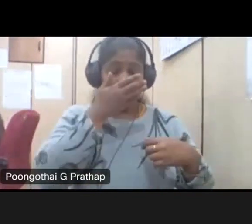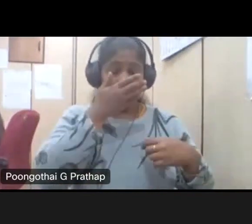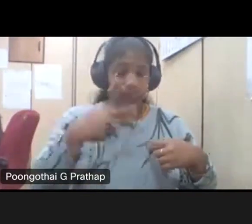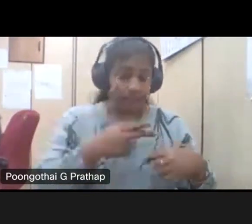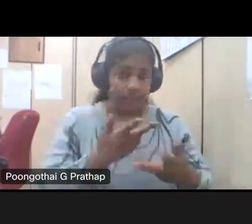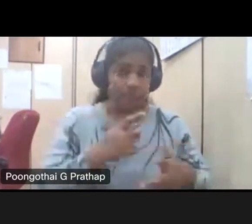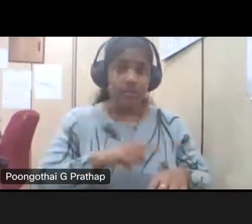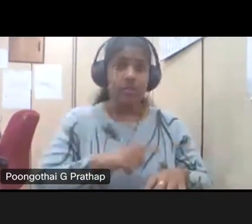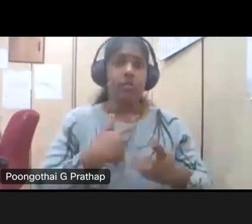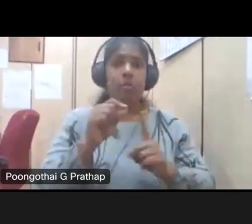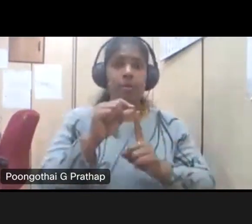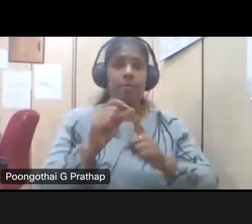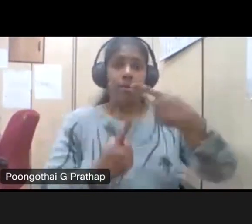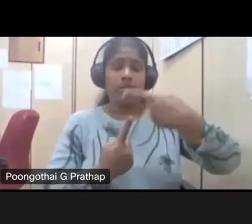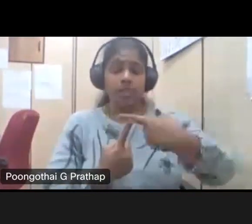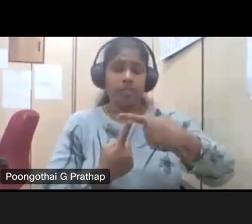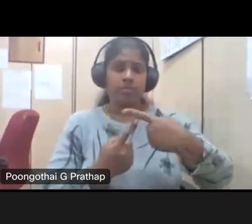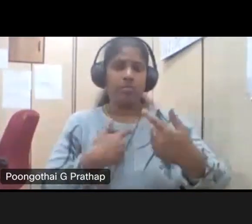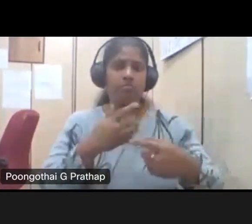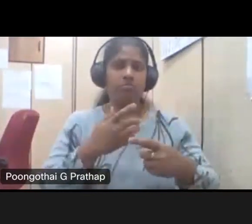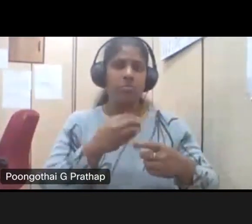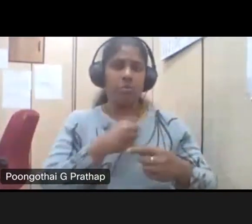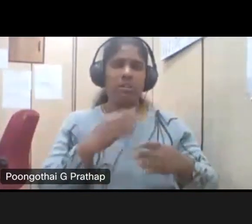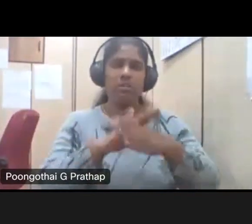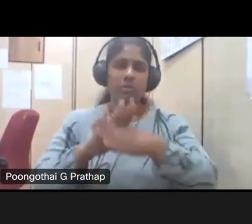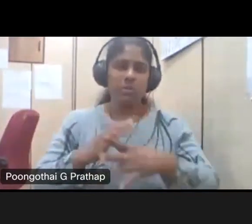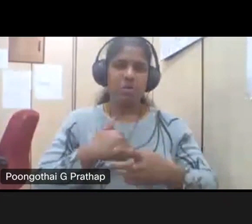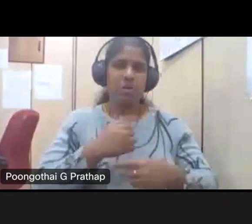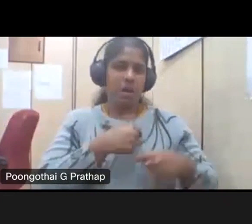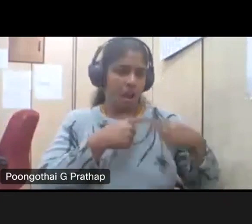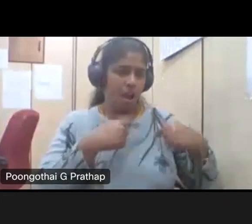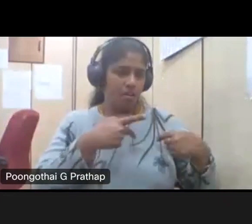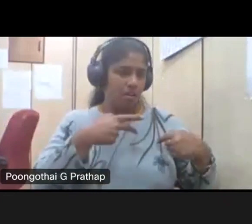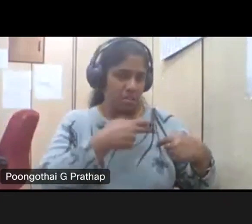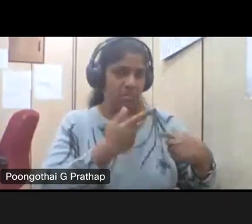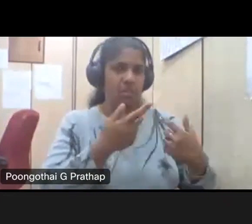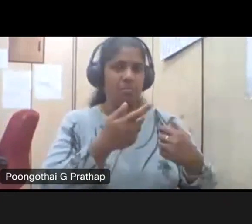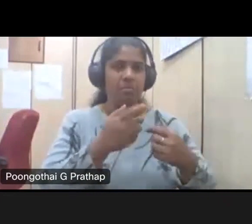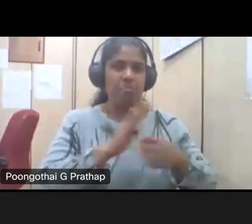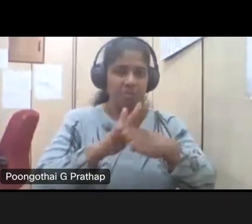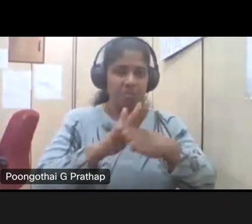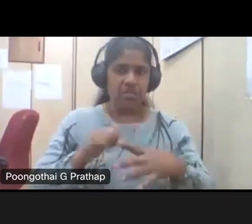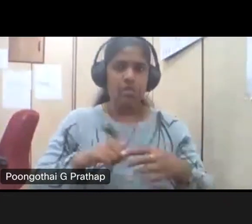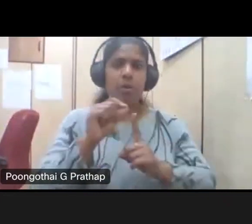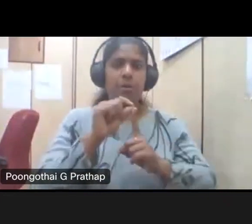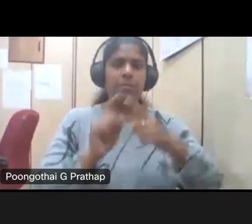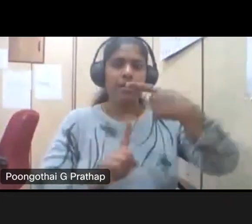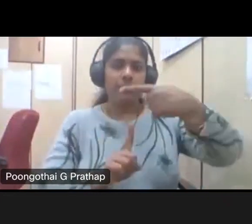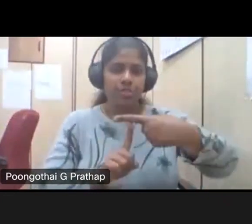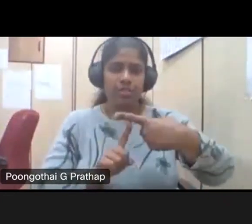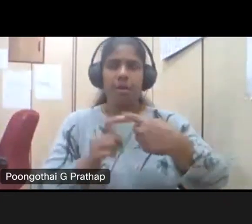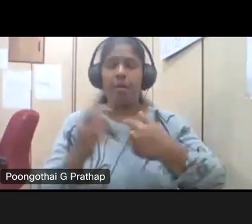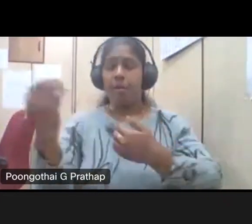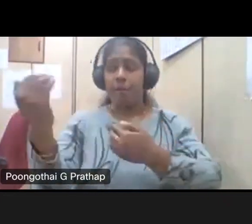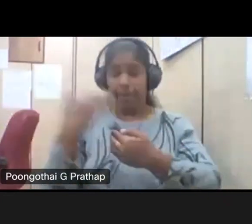which I will be sharing now. So I'll just introduce Dr. Smita Mishra. She's a pediatric cardiologist with